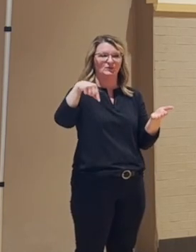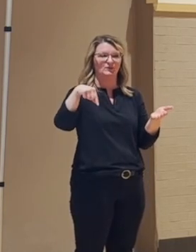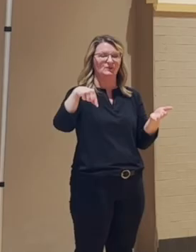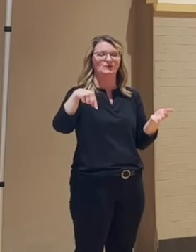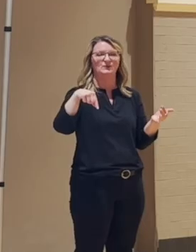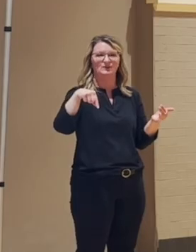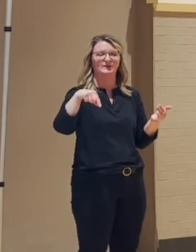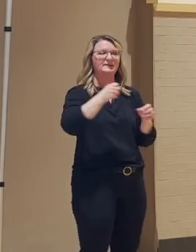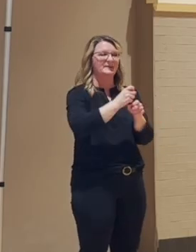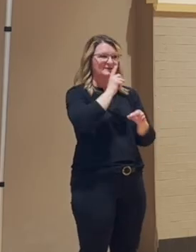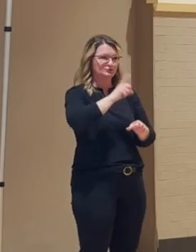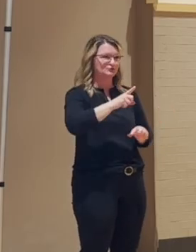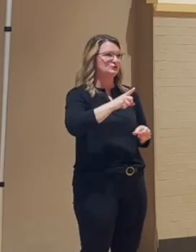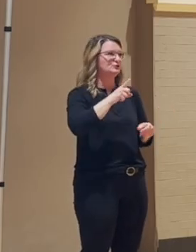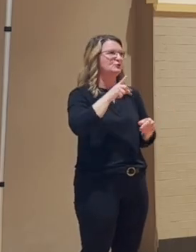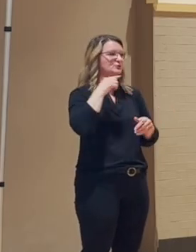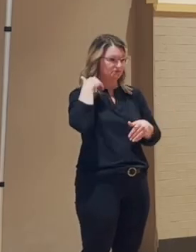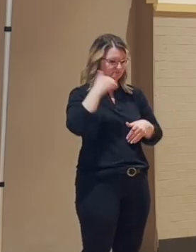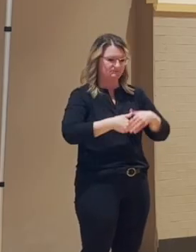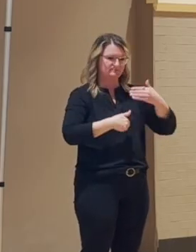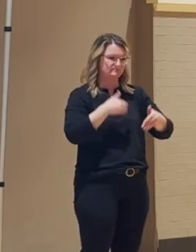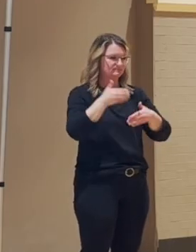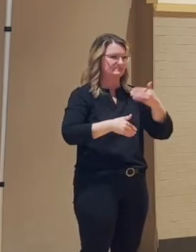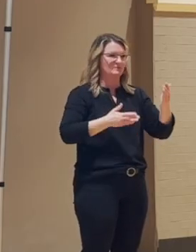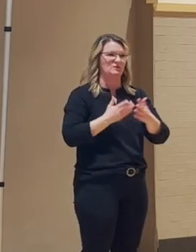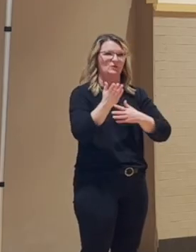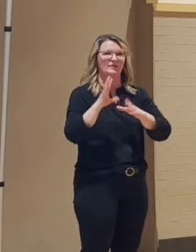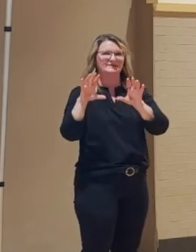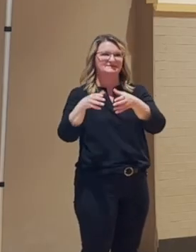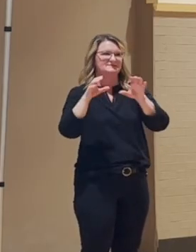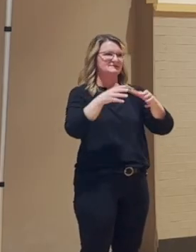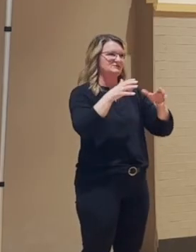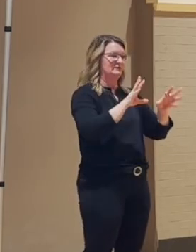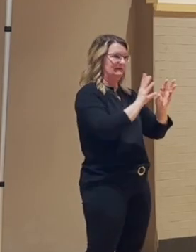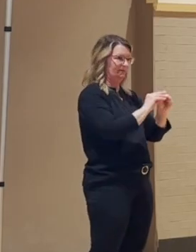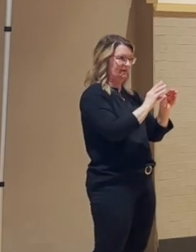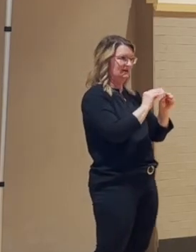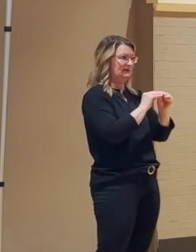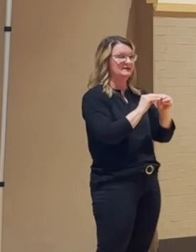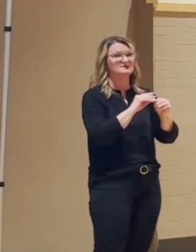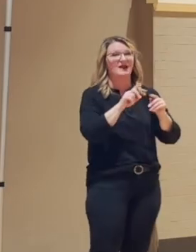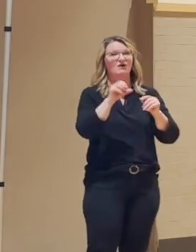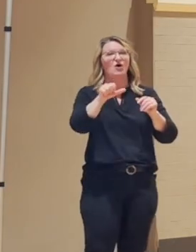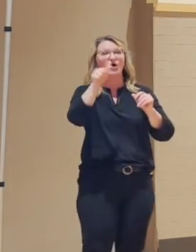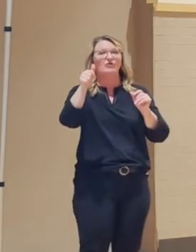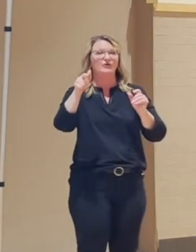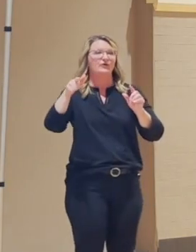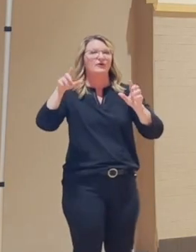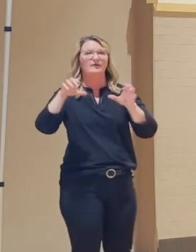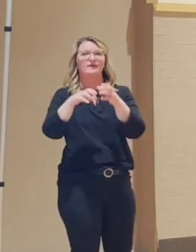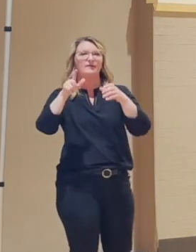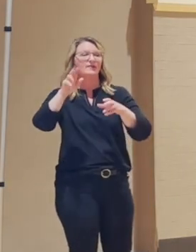We want to make sure that as we're going through these district meetings, And when we're at other block club